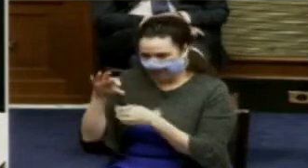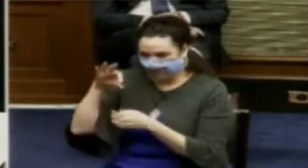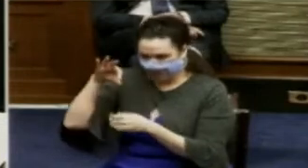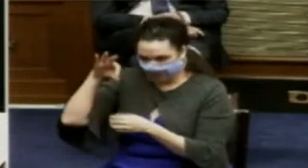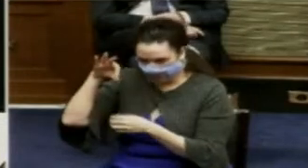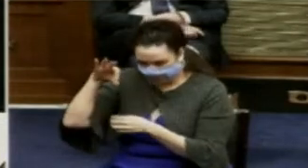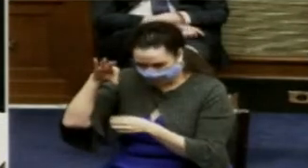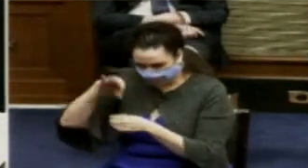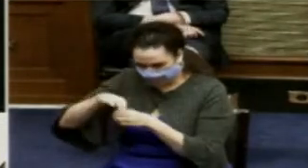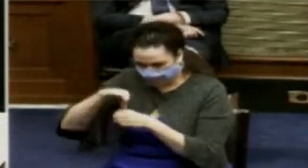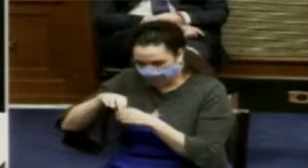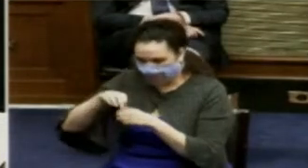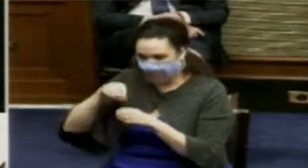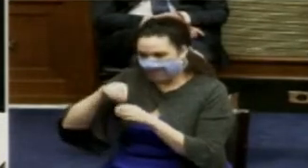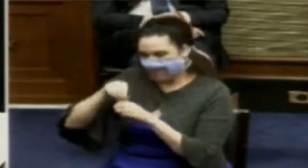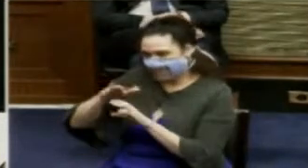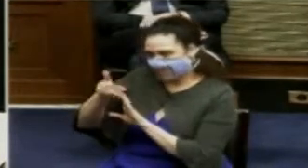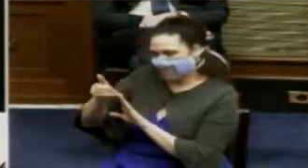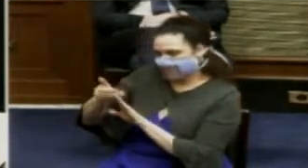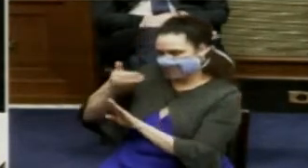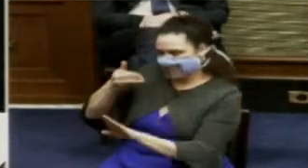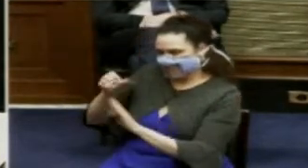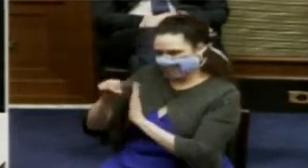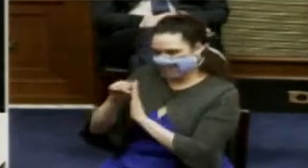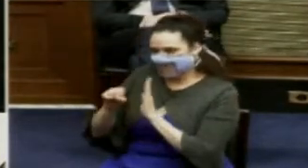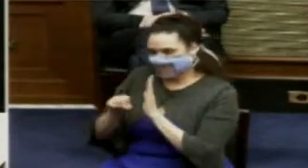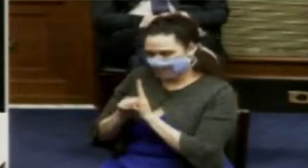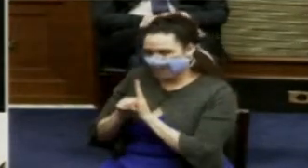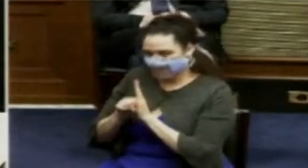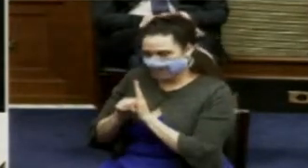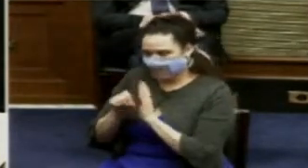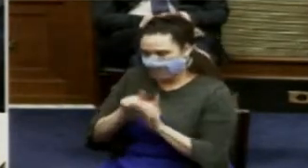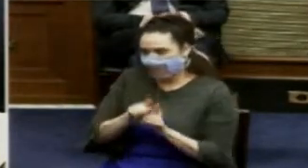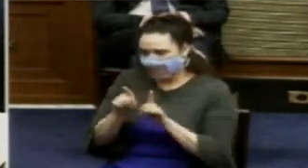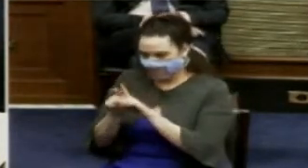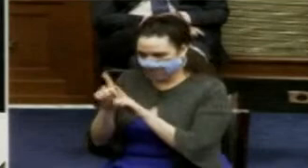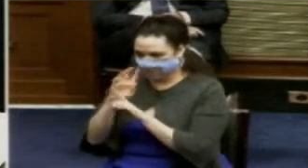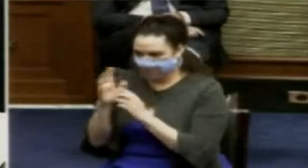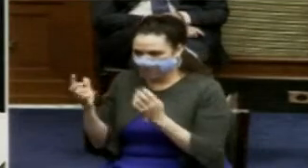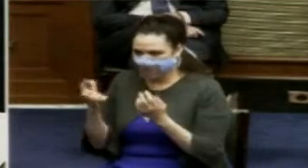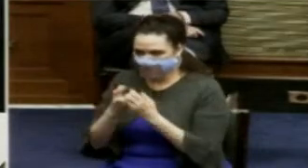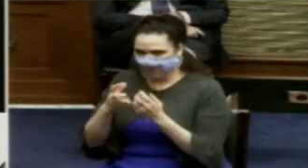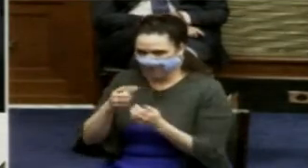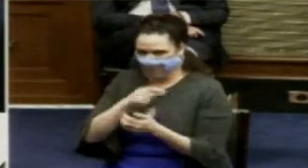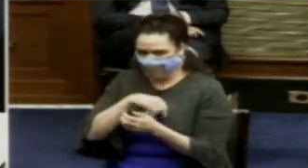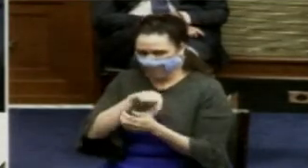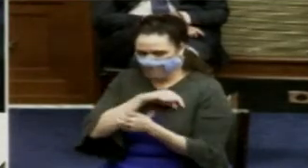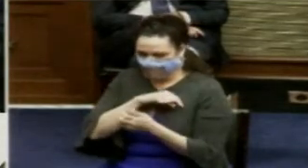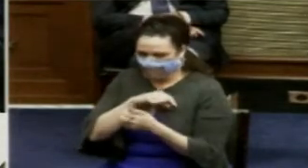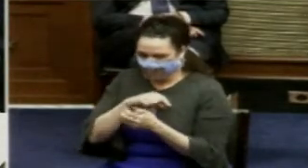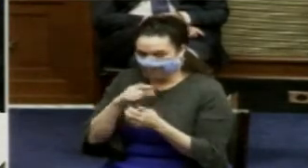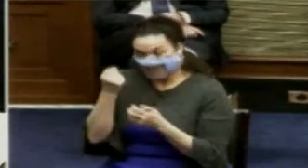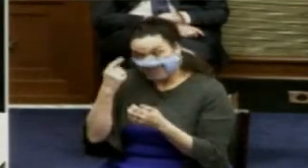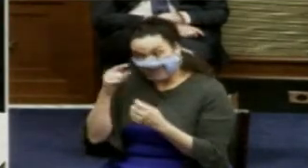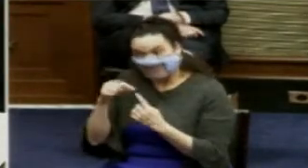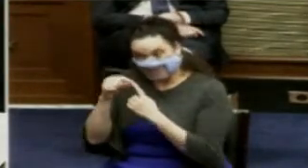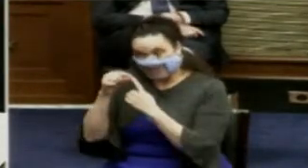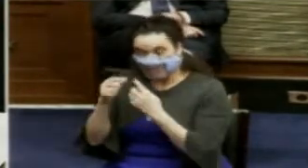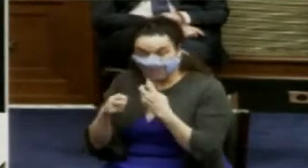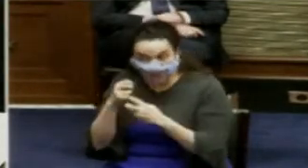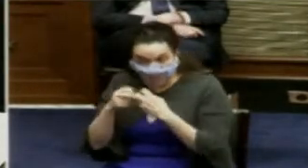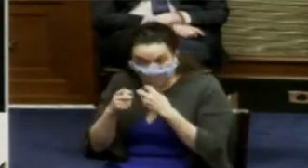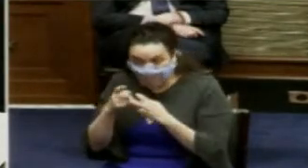their previous state of residence if they would otherwise be qualified, except for living in this new capital area.